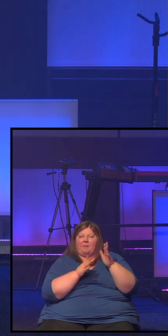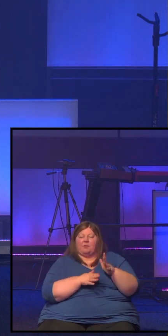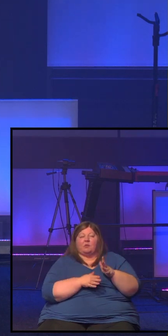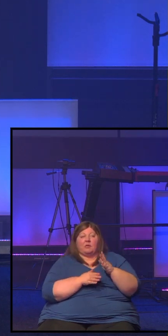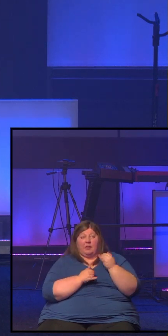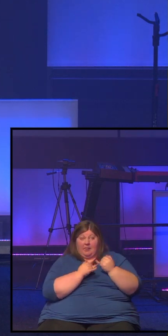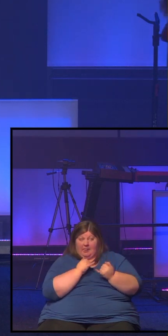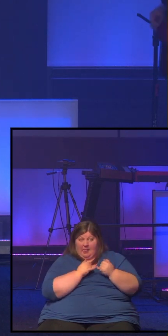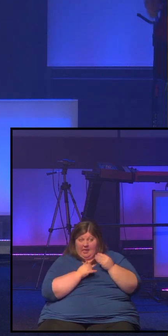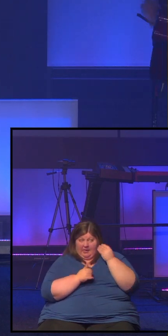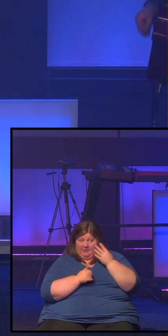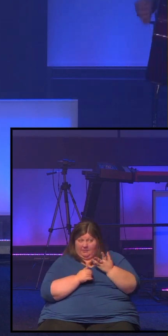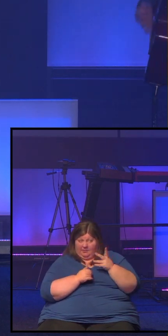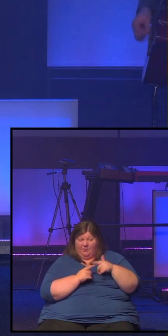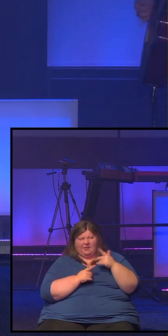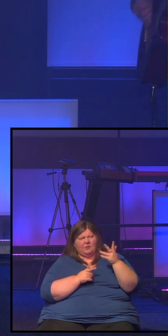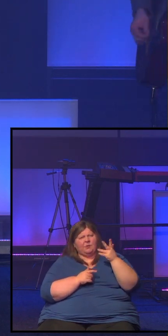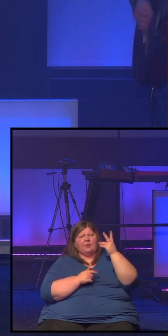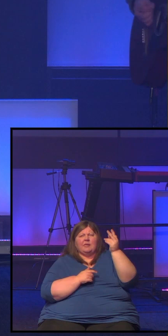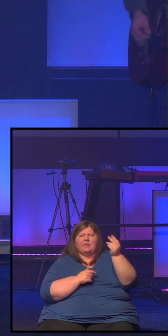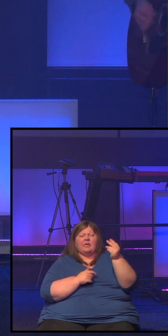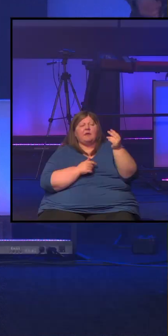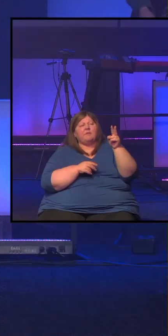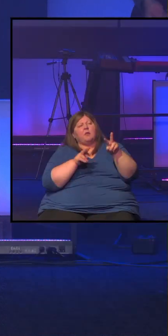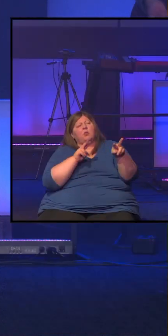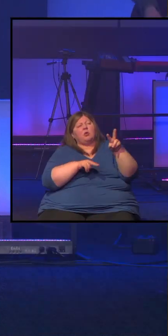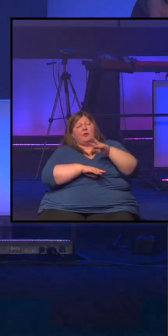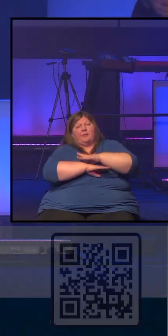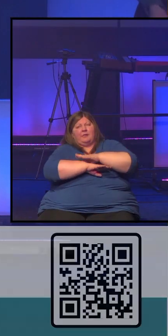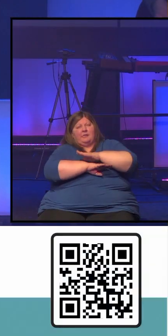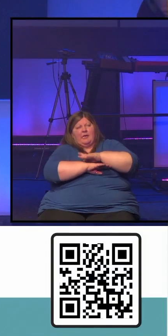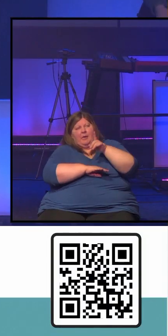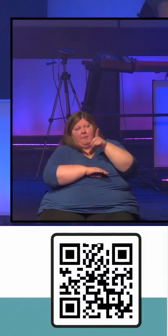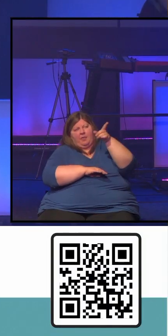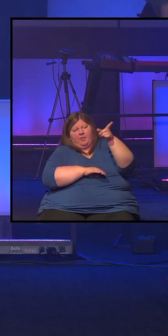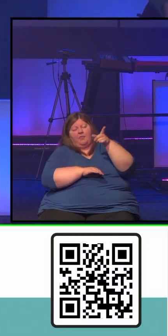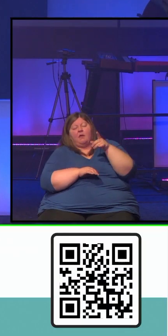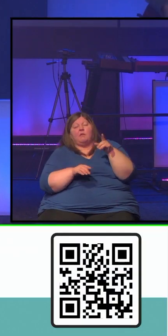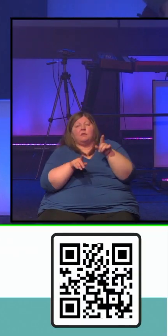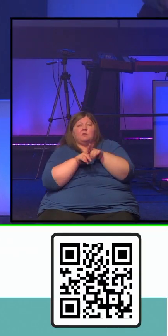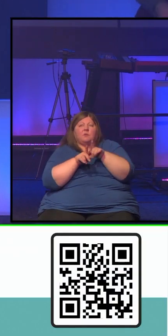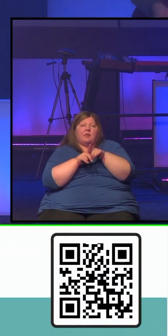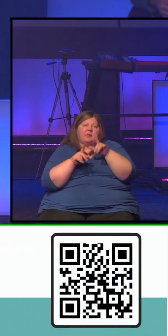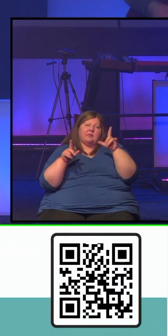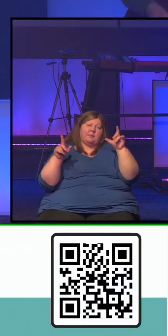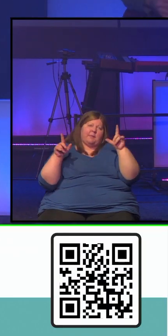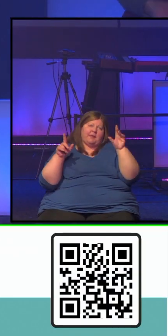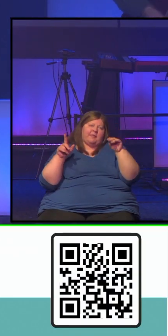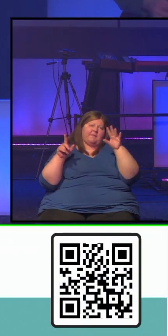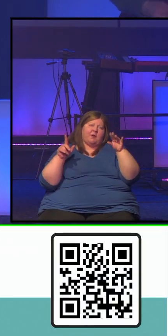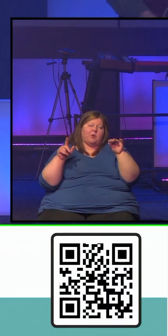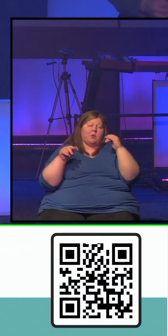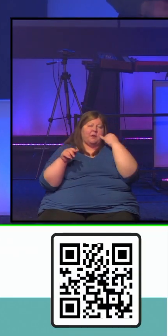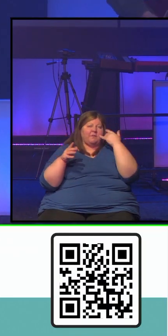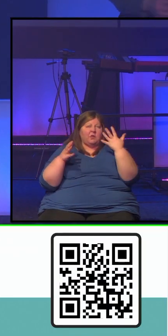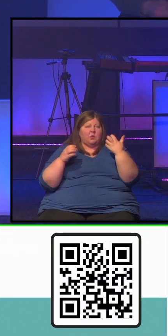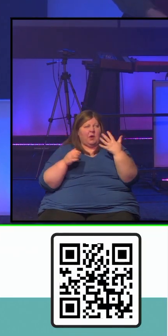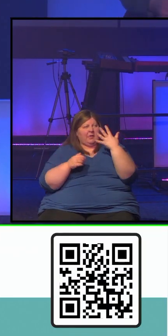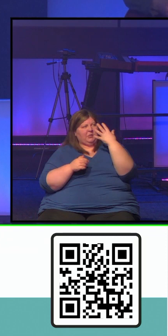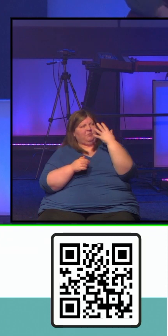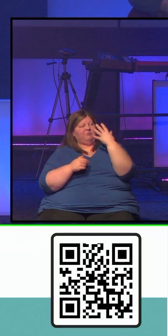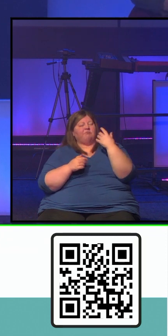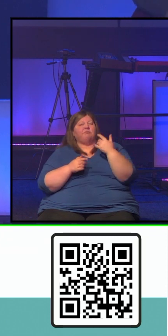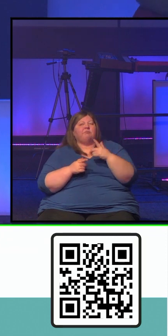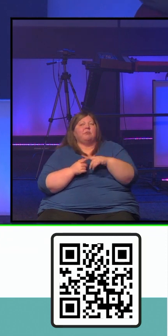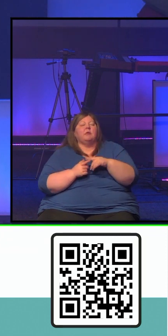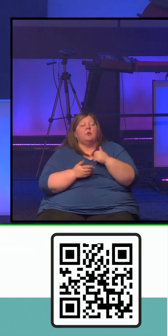you go. As you walk out, I'd love for you to just to check out the table there, as well as if the photo booth, if you want to have a picture taken, we can